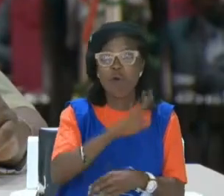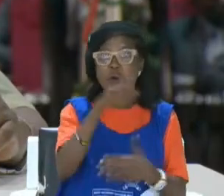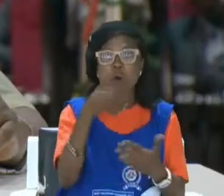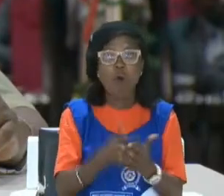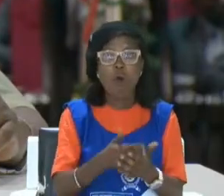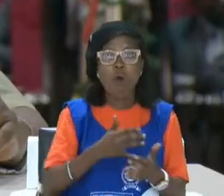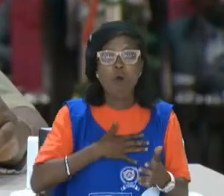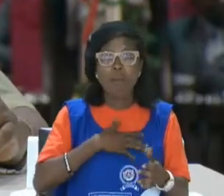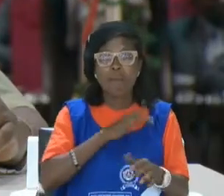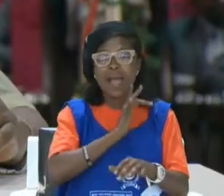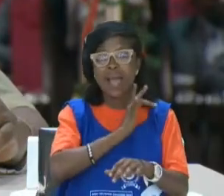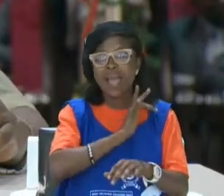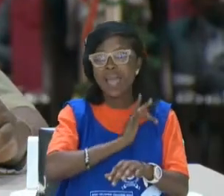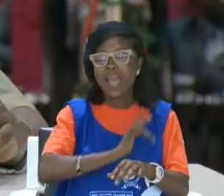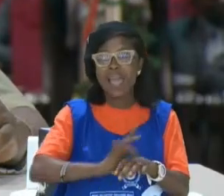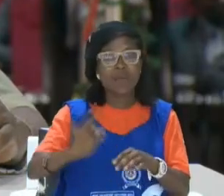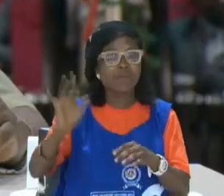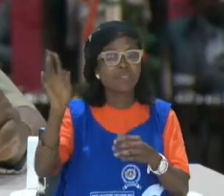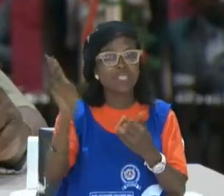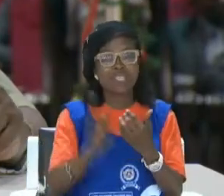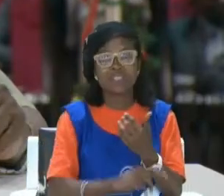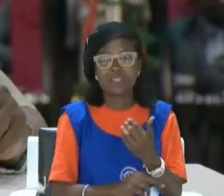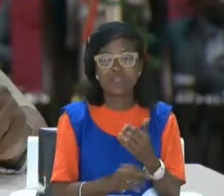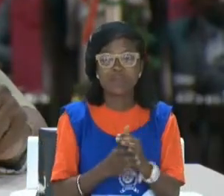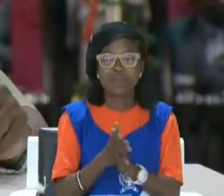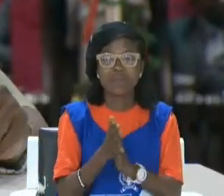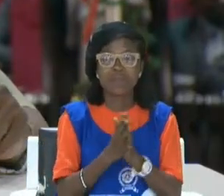all my emptiness.